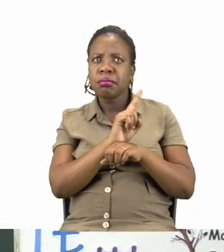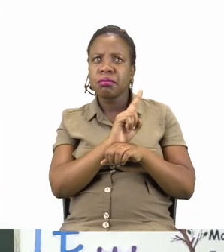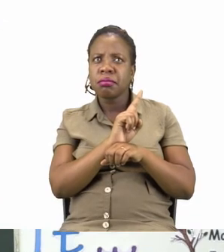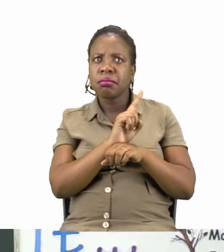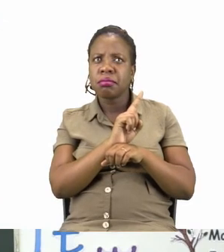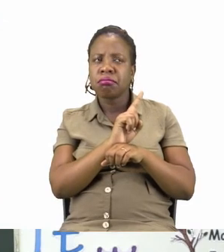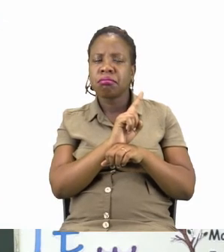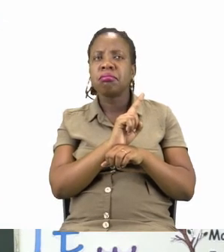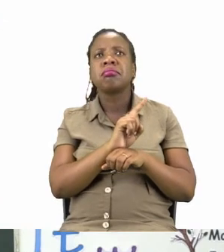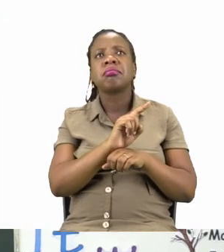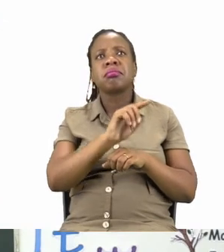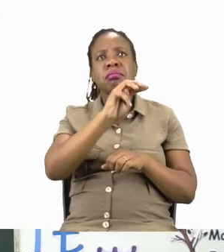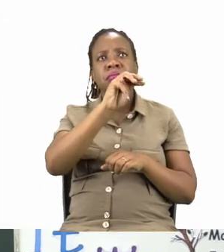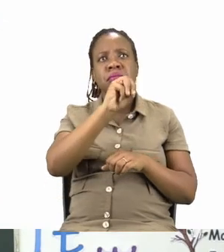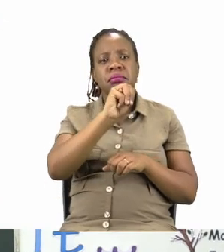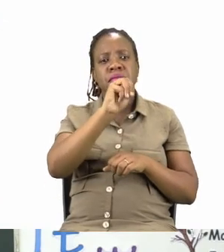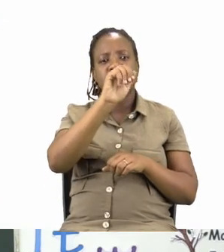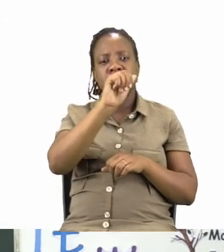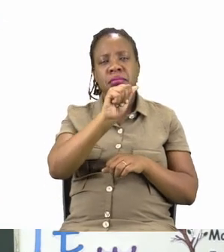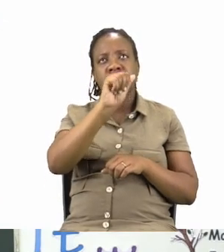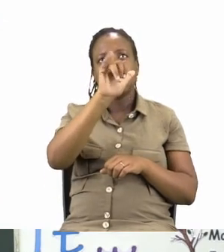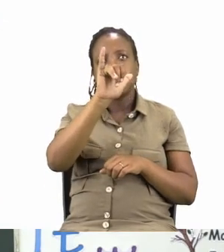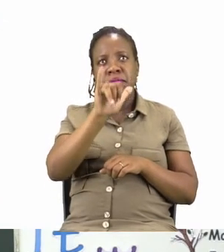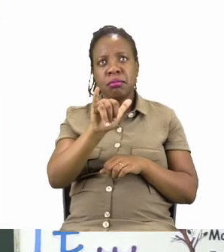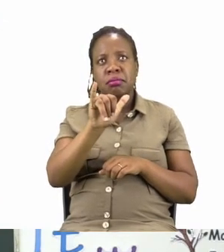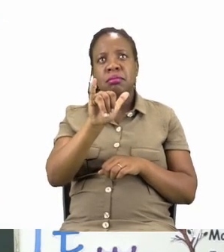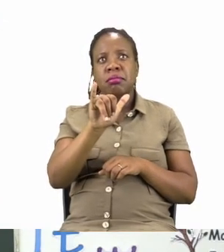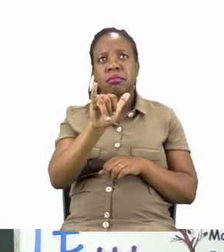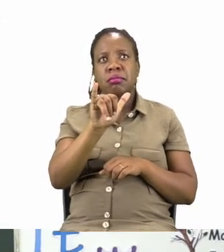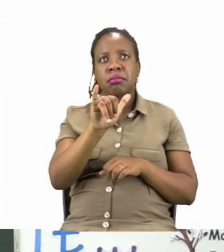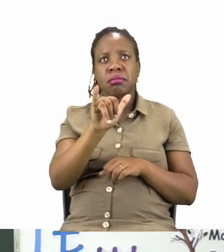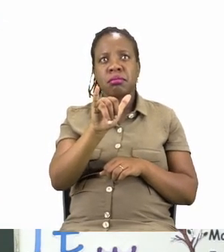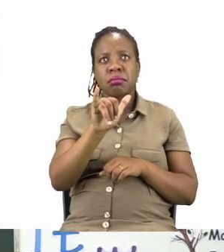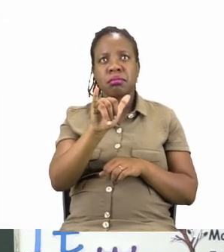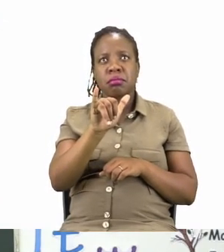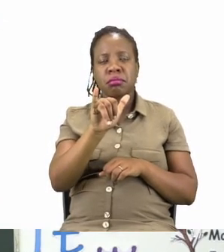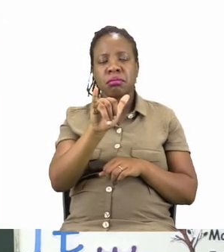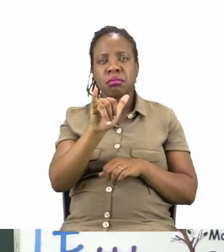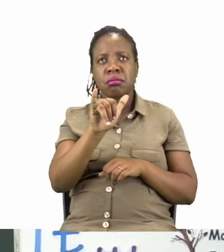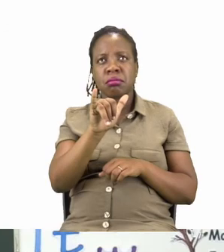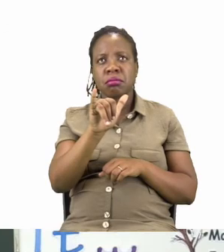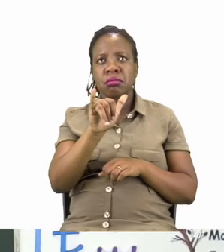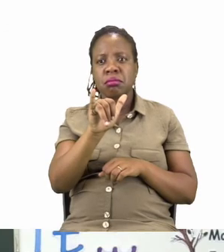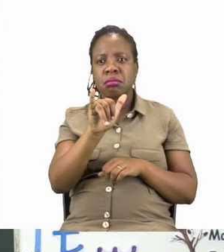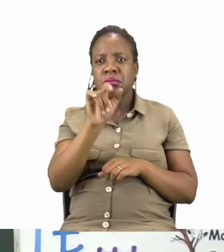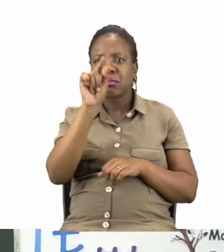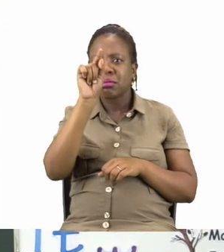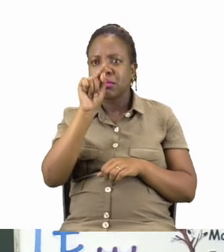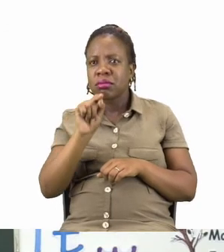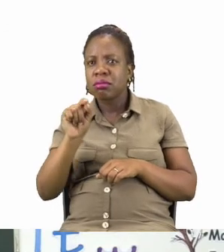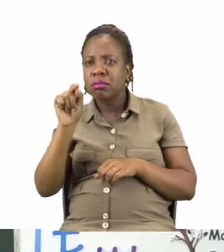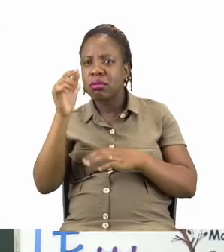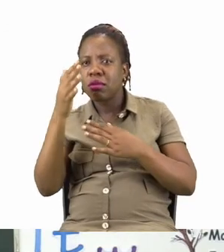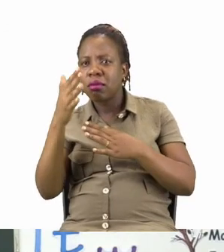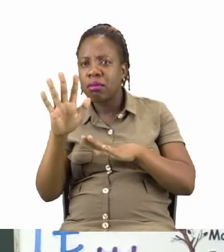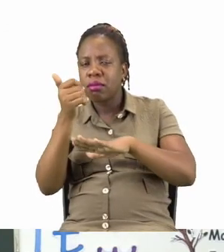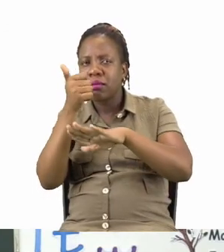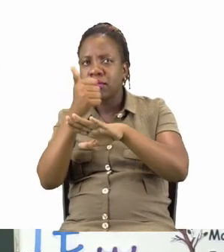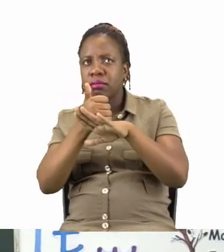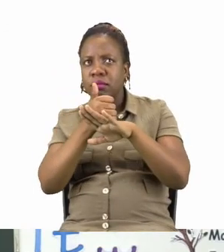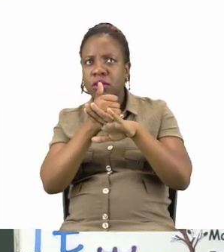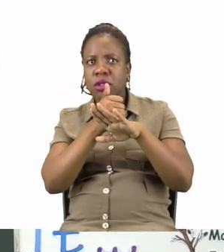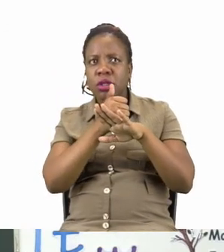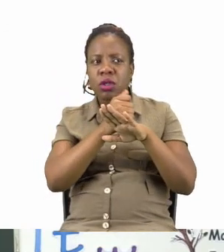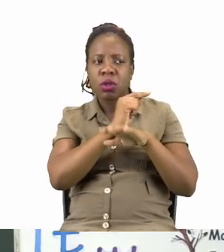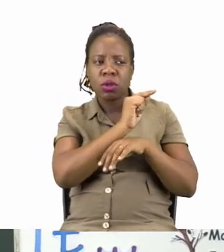word may, but we scratch it out because here you will see we found it already